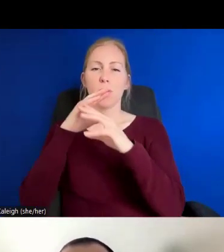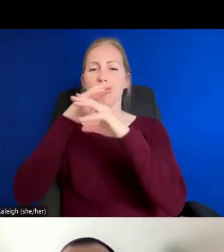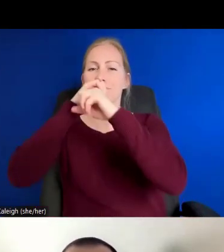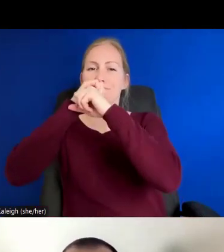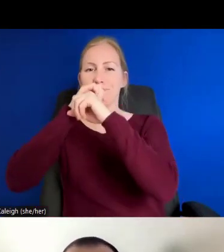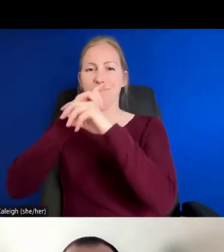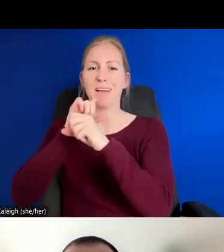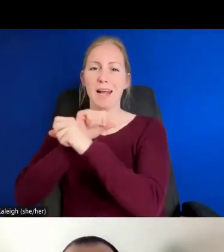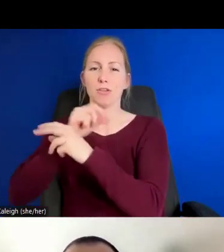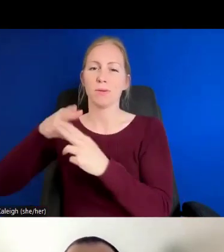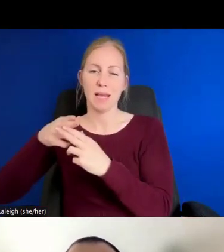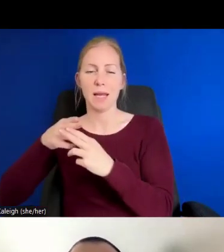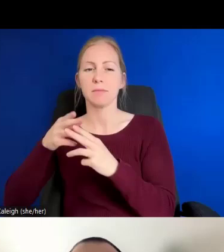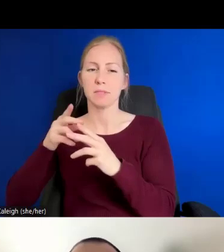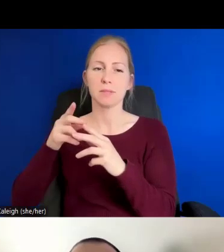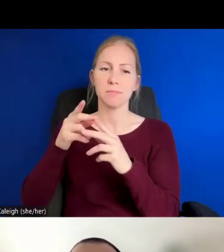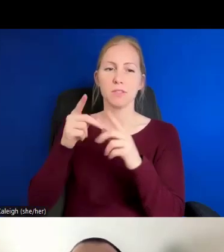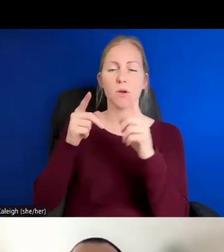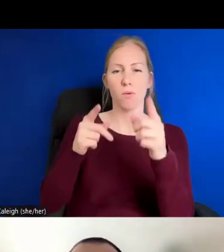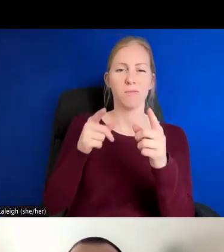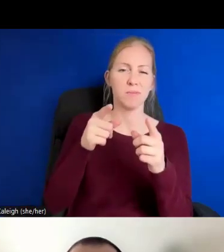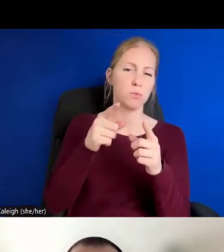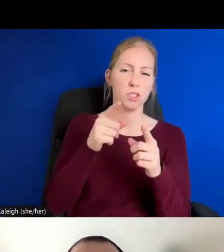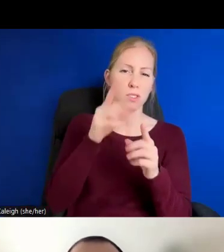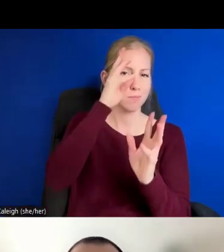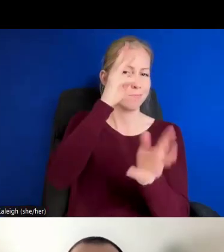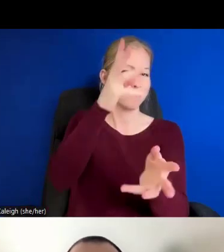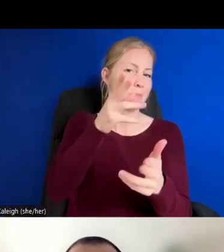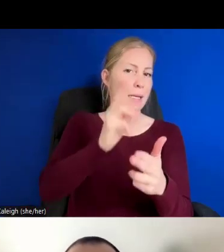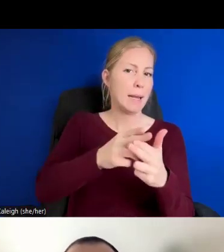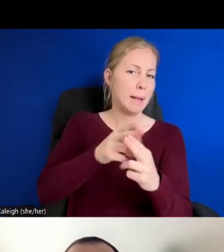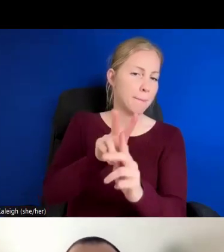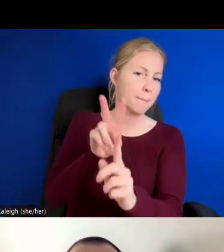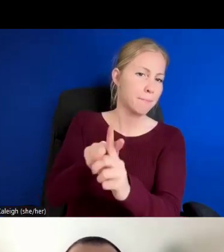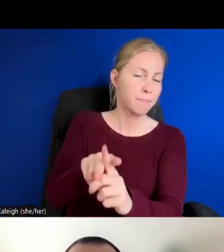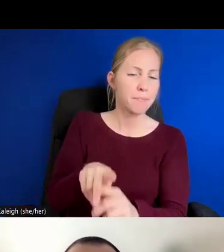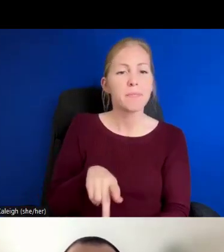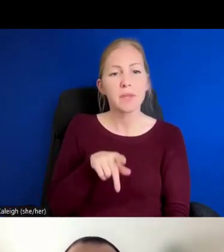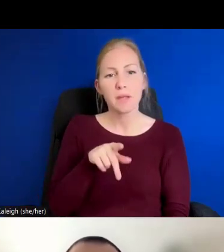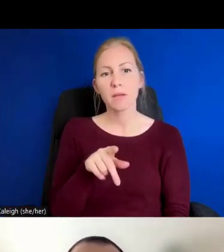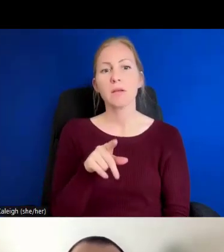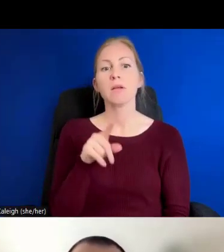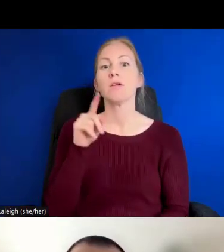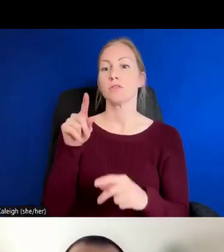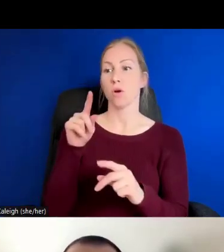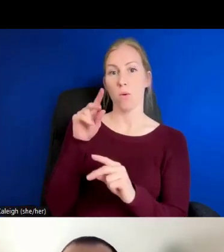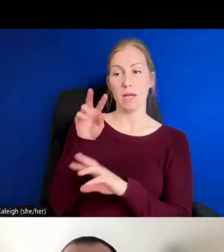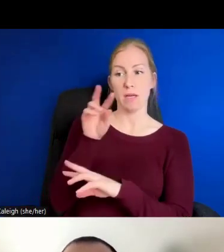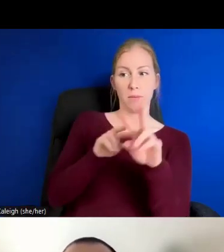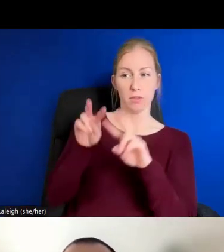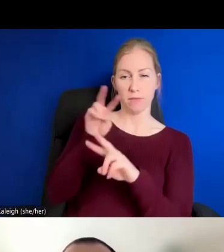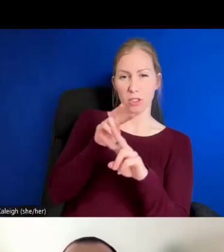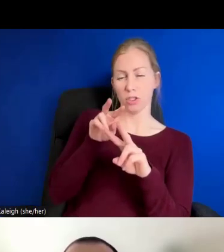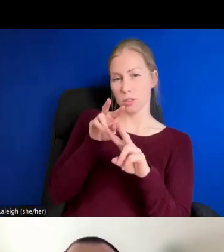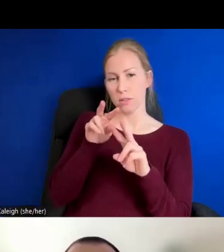for patients at Bridgewater, and they are put together from observations that we made of video.